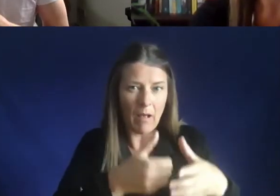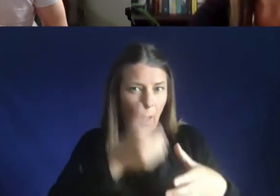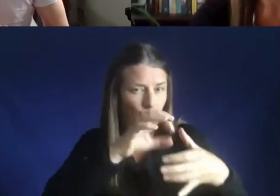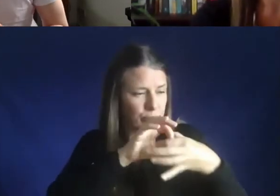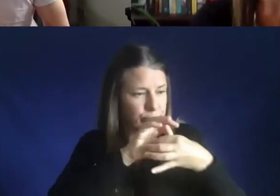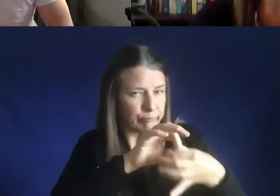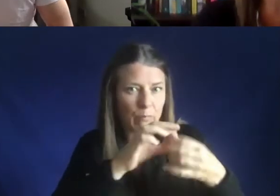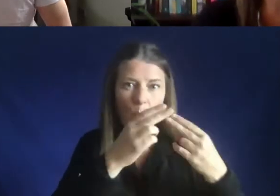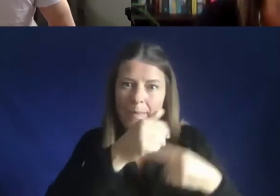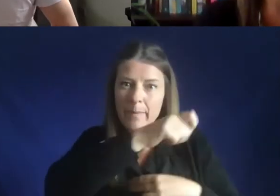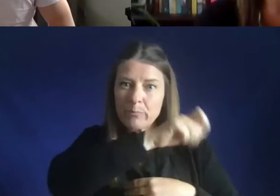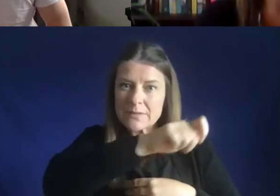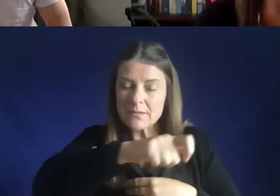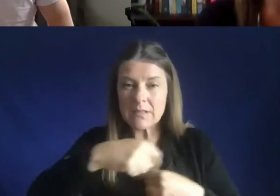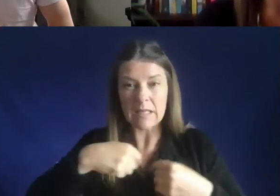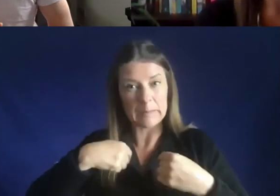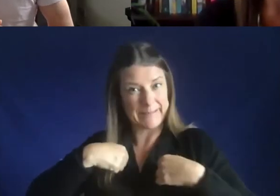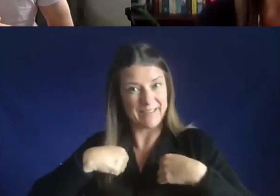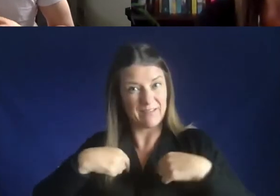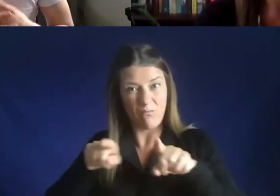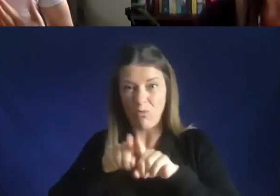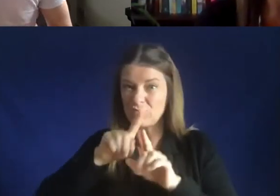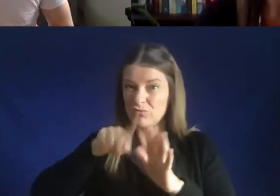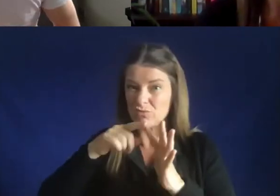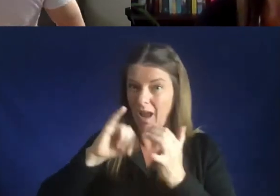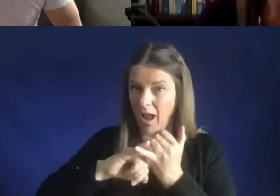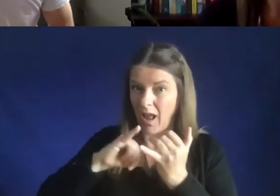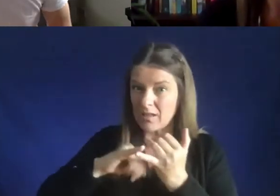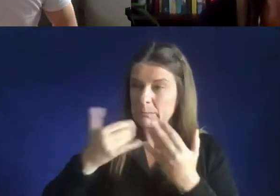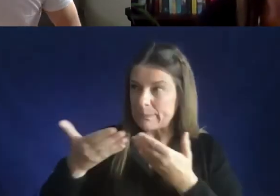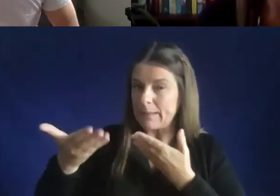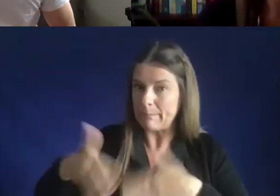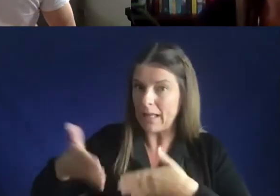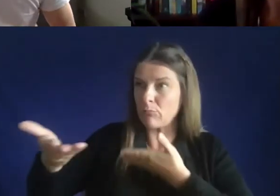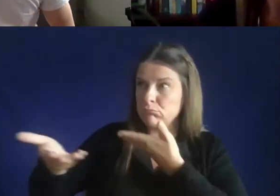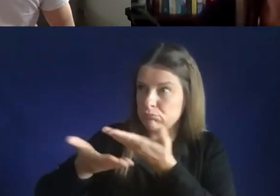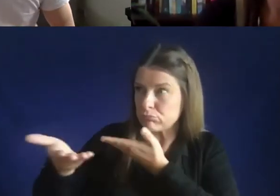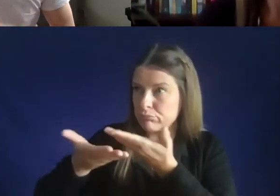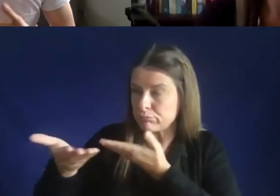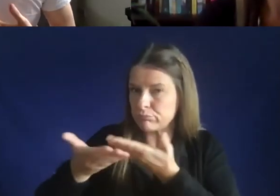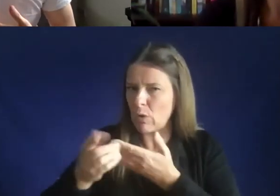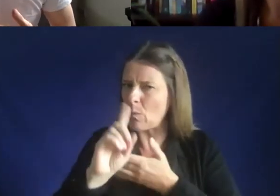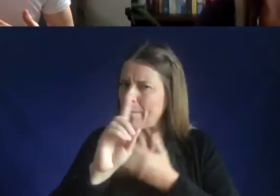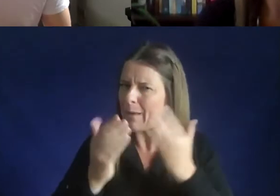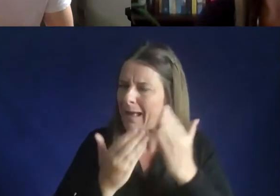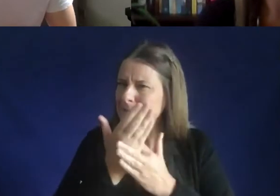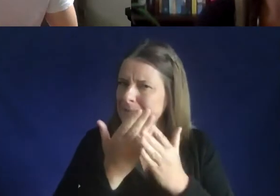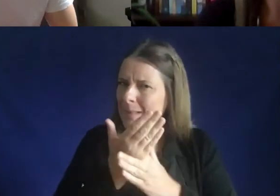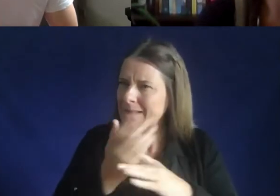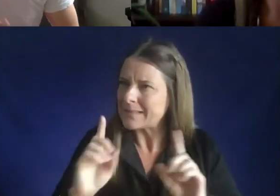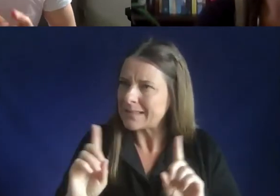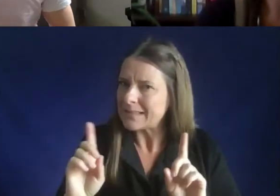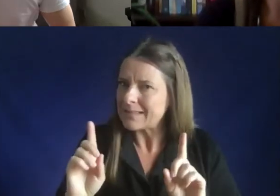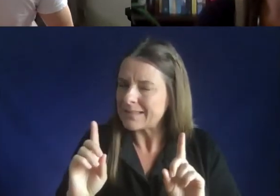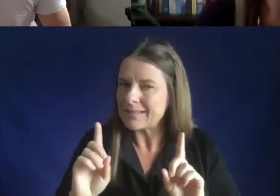me and Jess had a lot of conversations about how accessible you make a space and what you take in